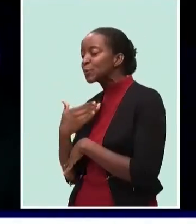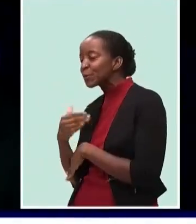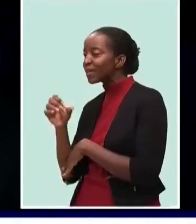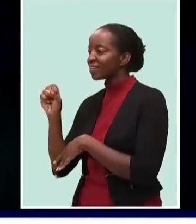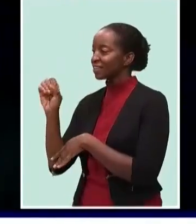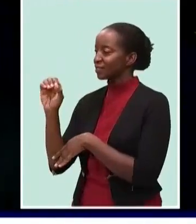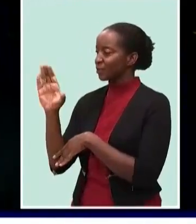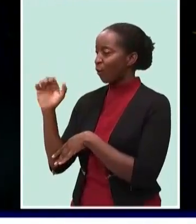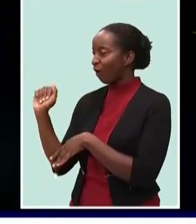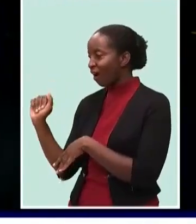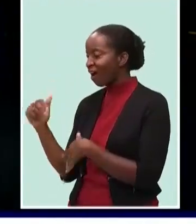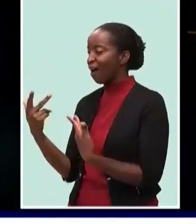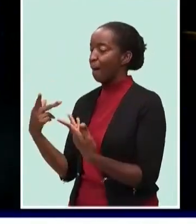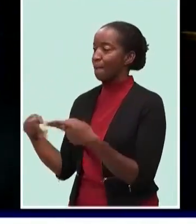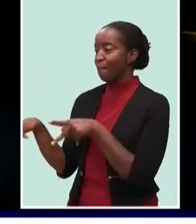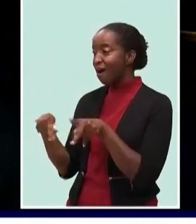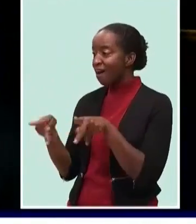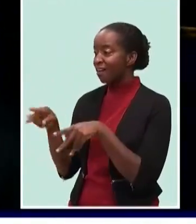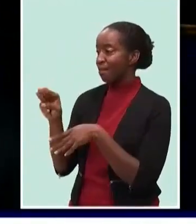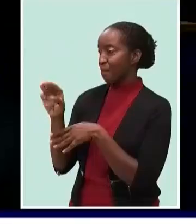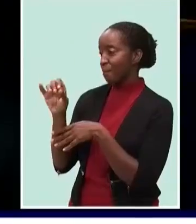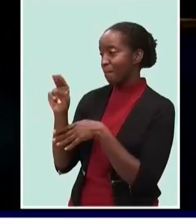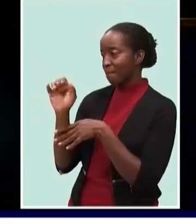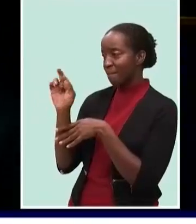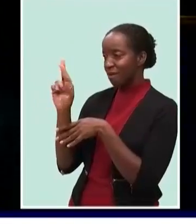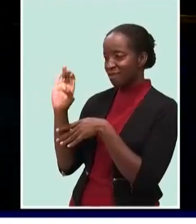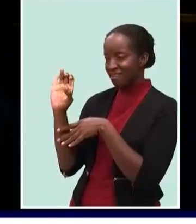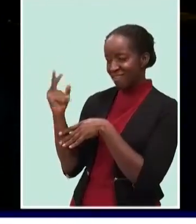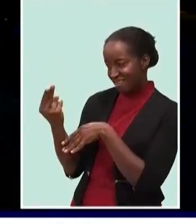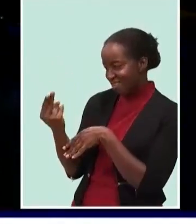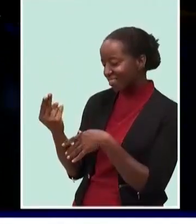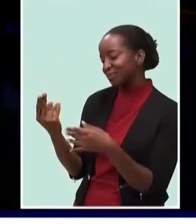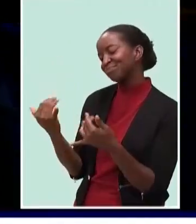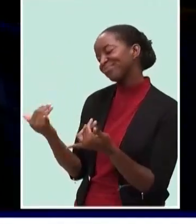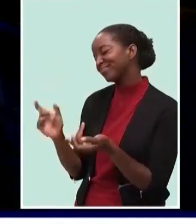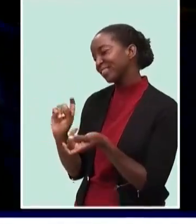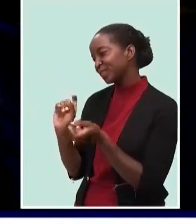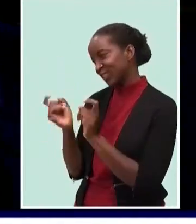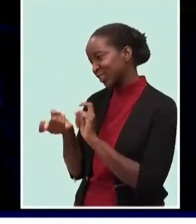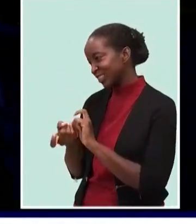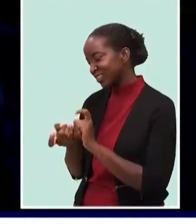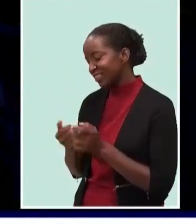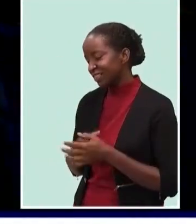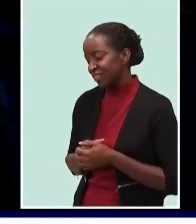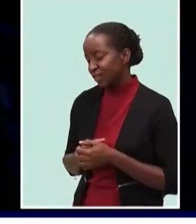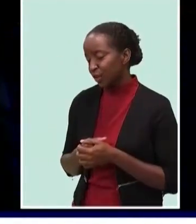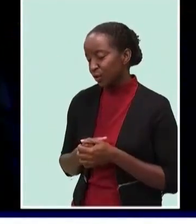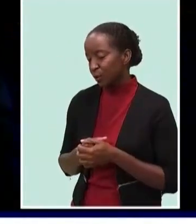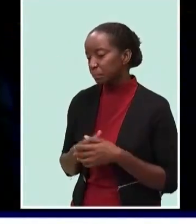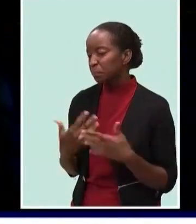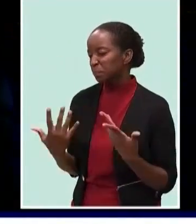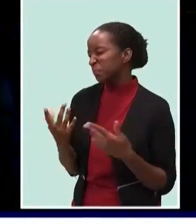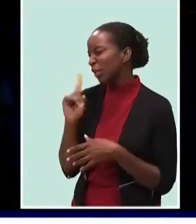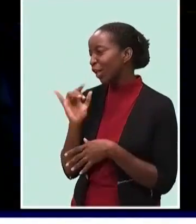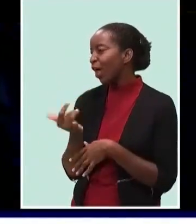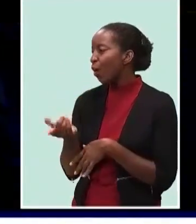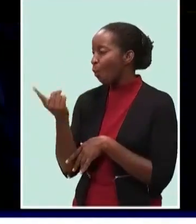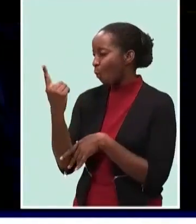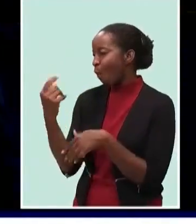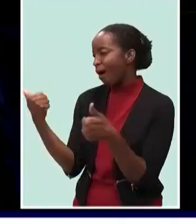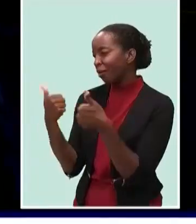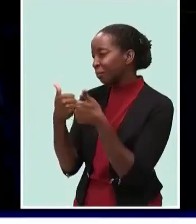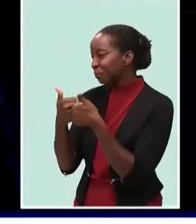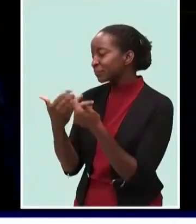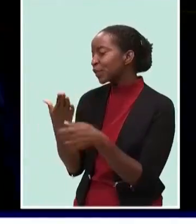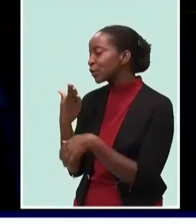as we traditionally had for the last few years, we've changed back more or less to one competition. So it's no Sweet